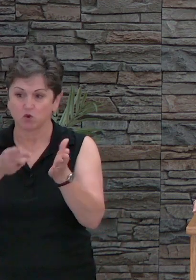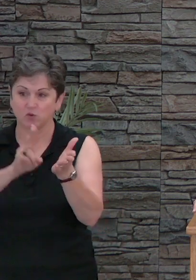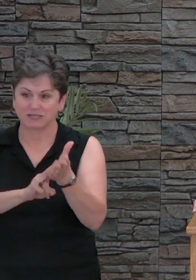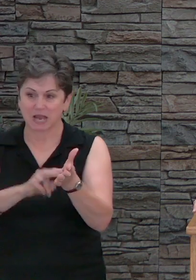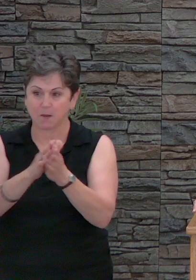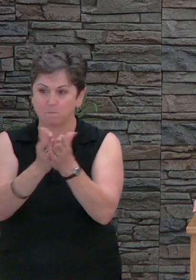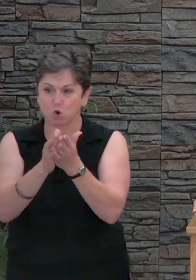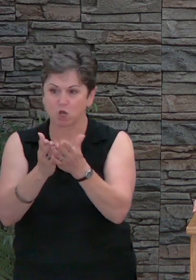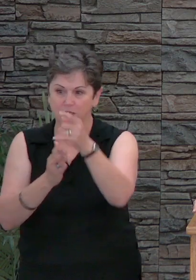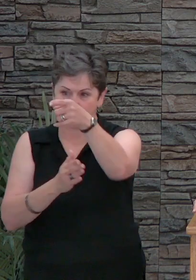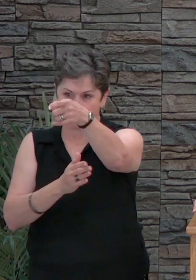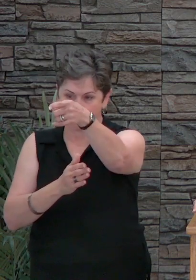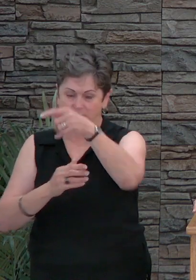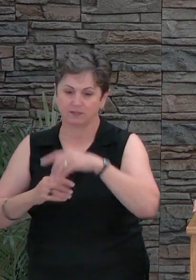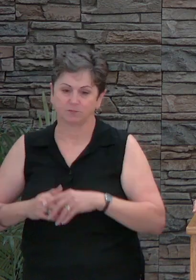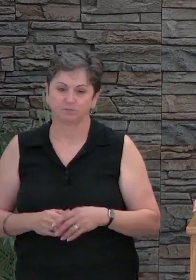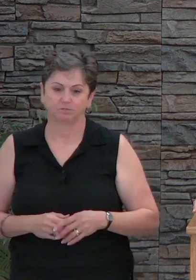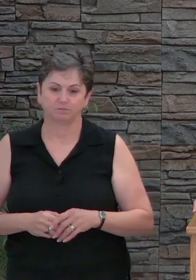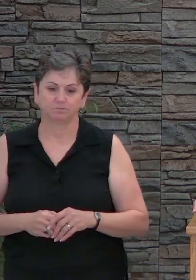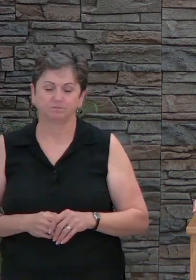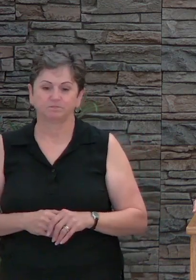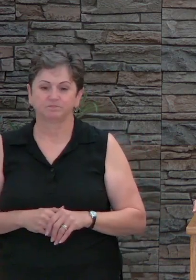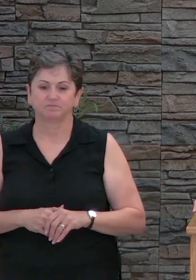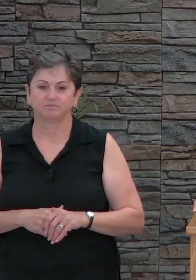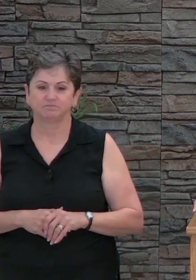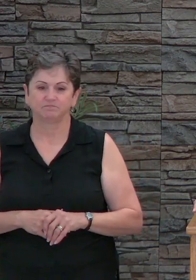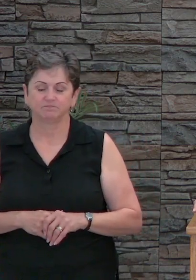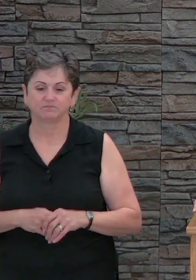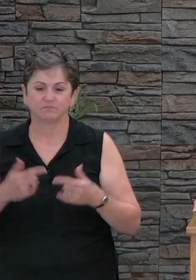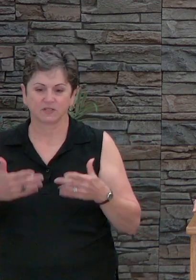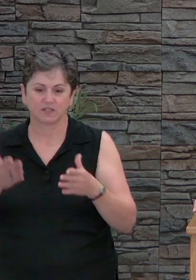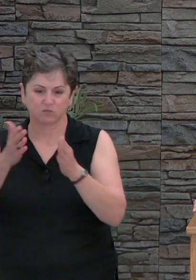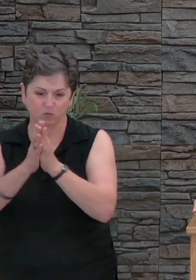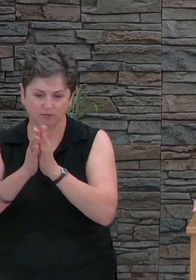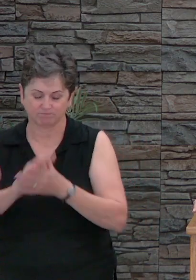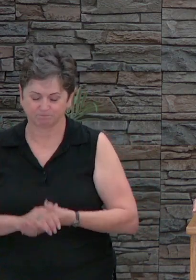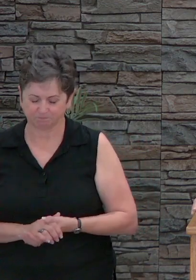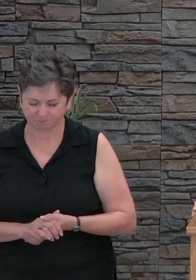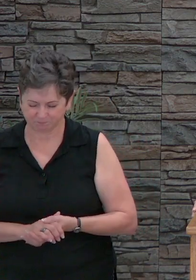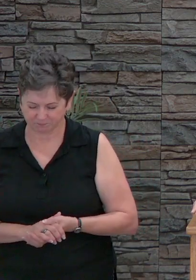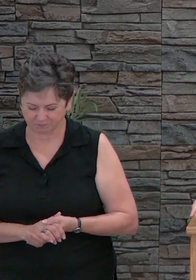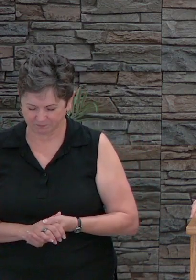sending book on the back counter. Let's go to God in prayer.